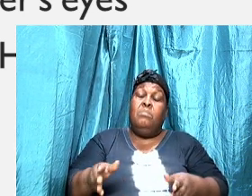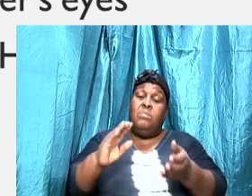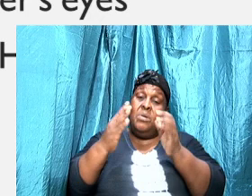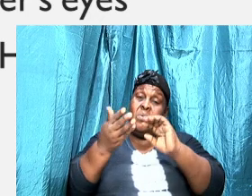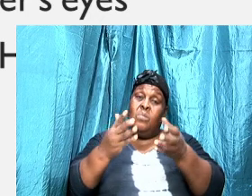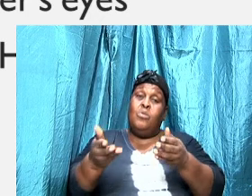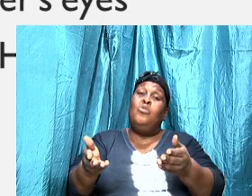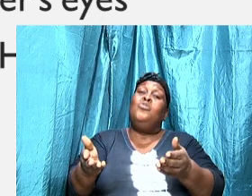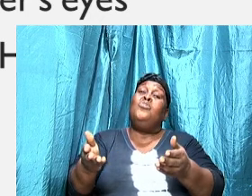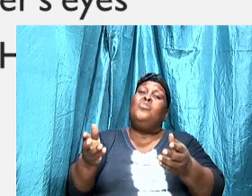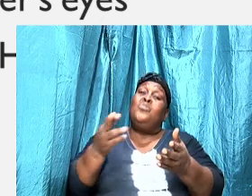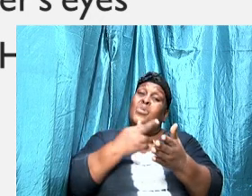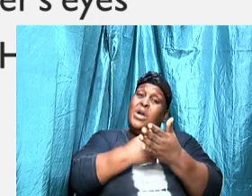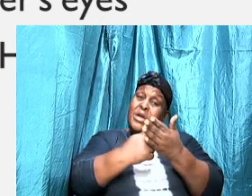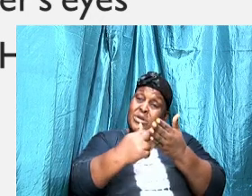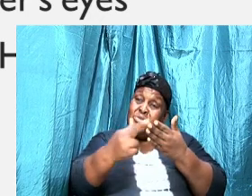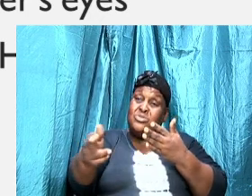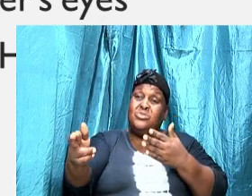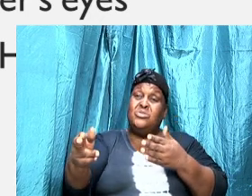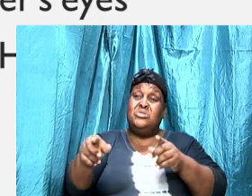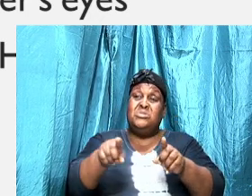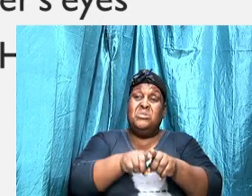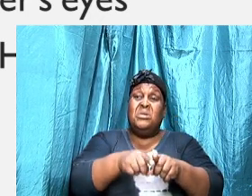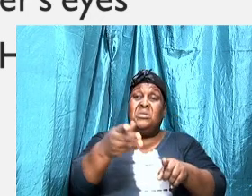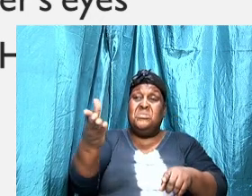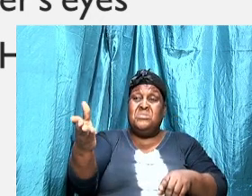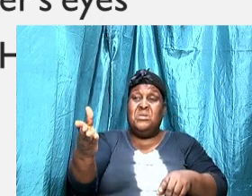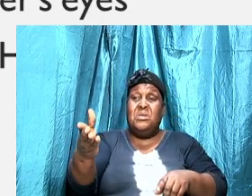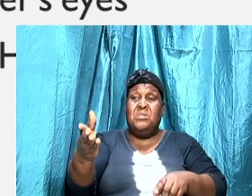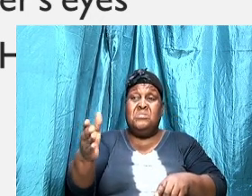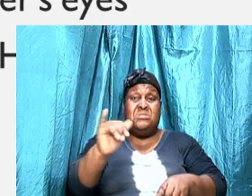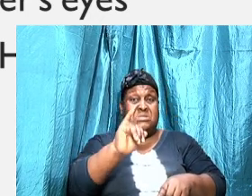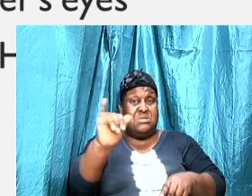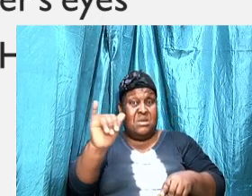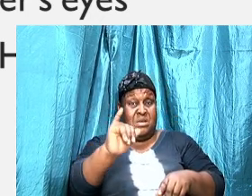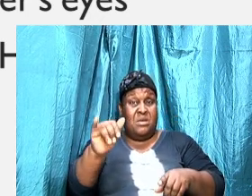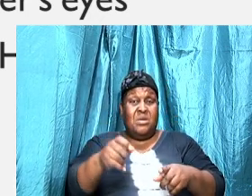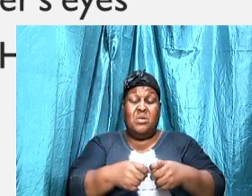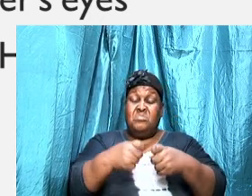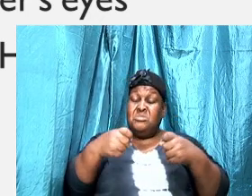yet, the same sin may exist in their lives,